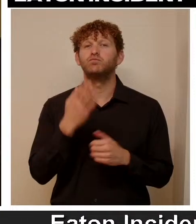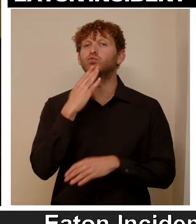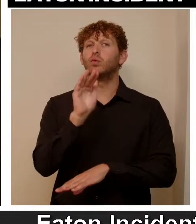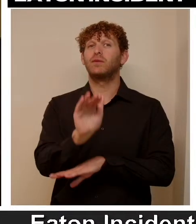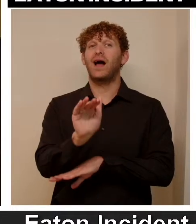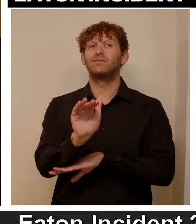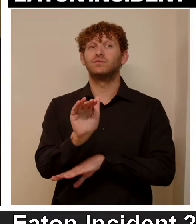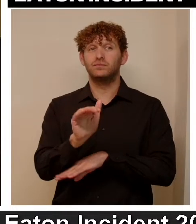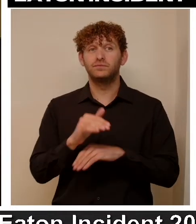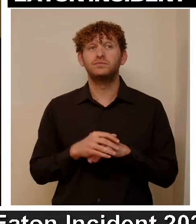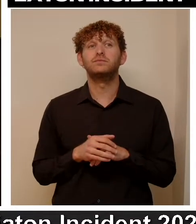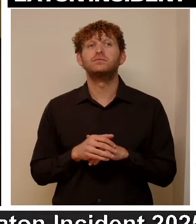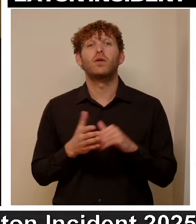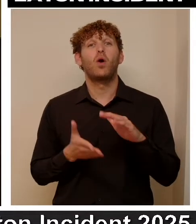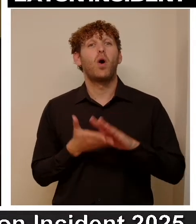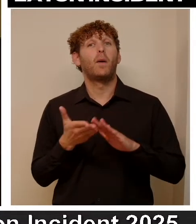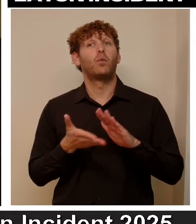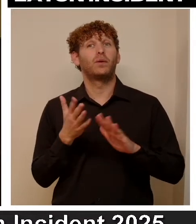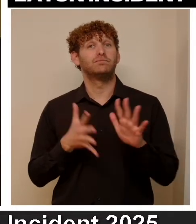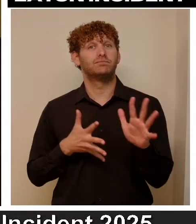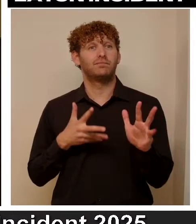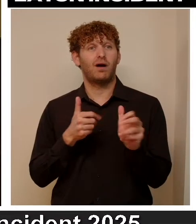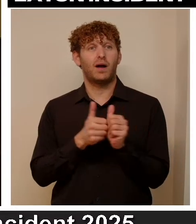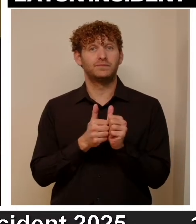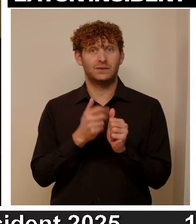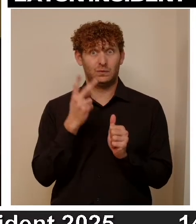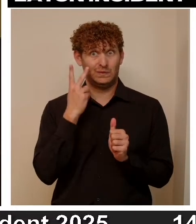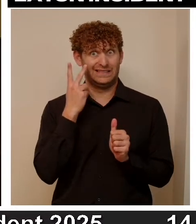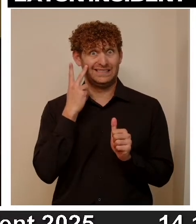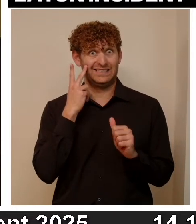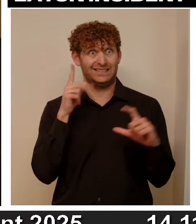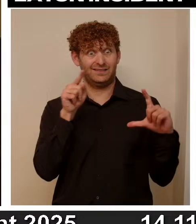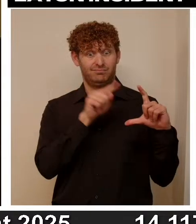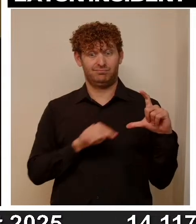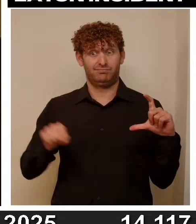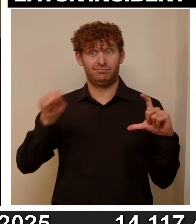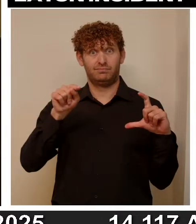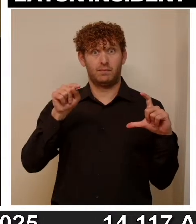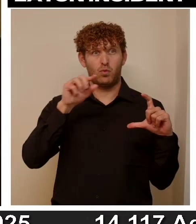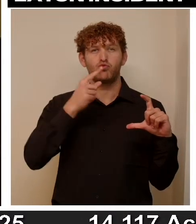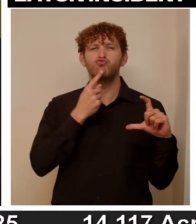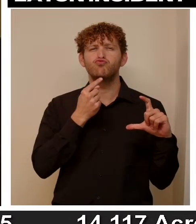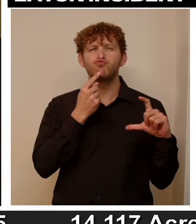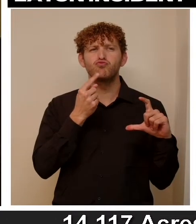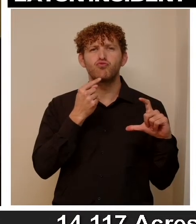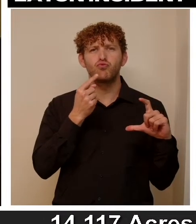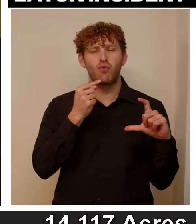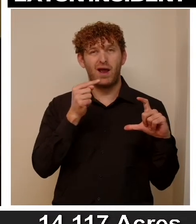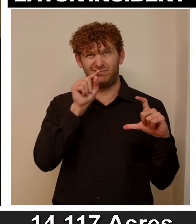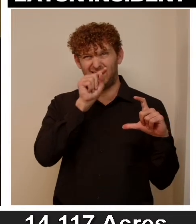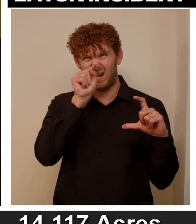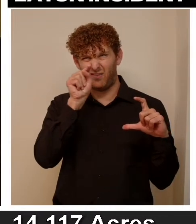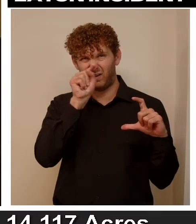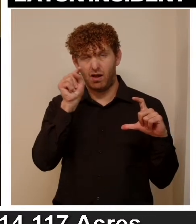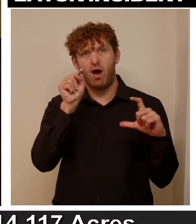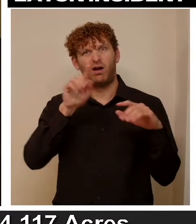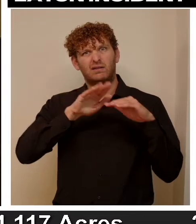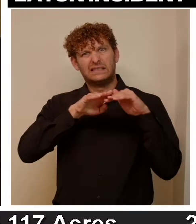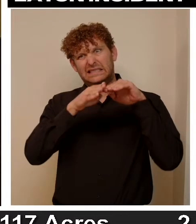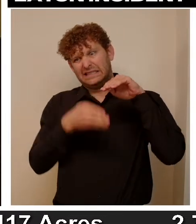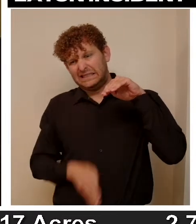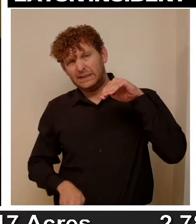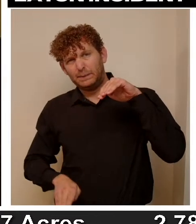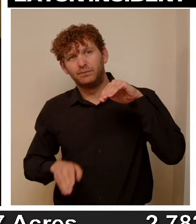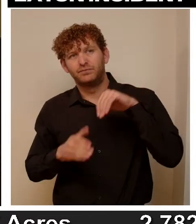update for today. Today you can still see the red on the map. Again, those are steep areas where the